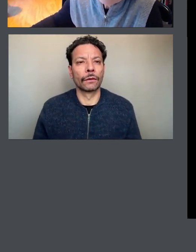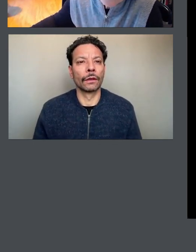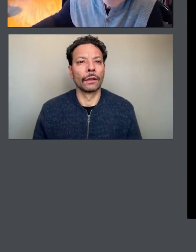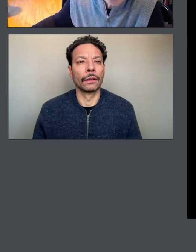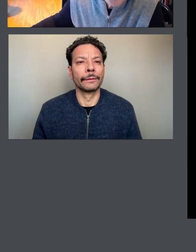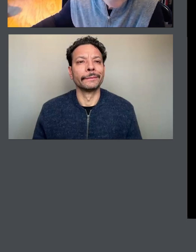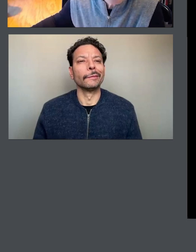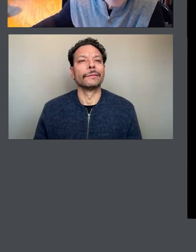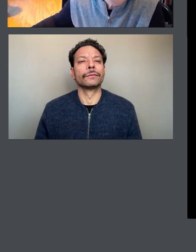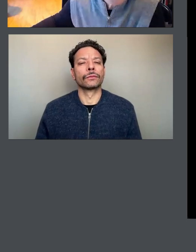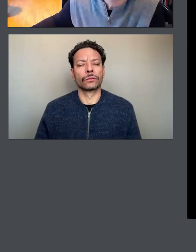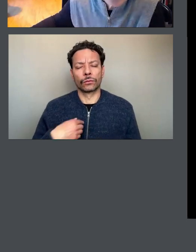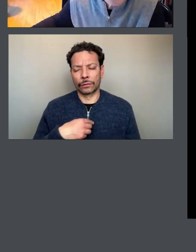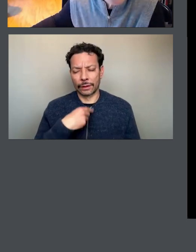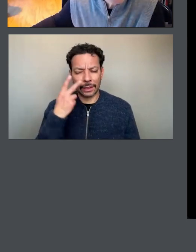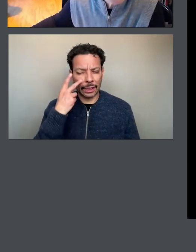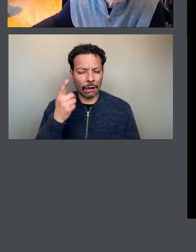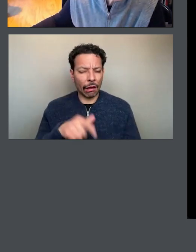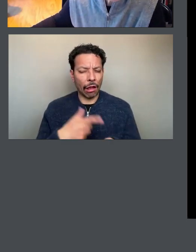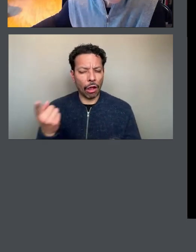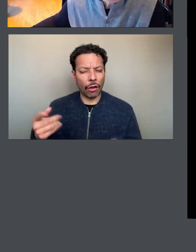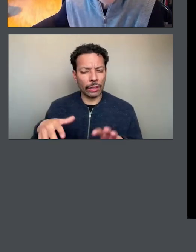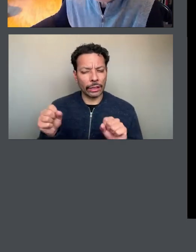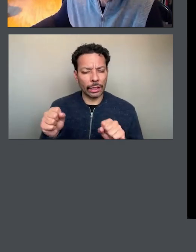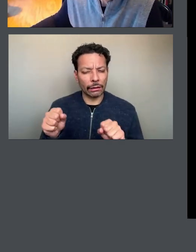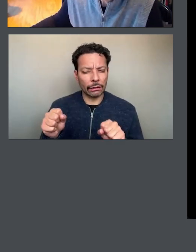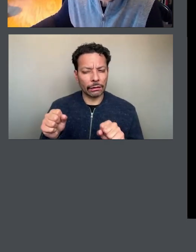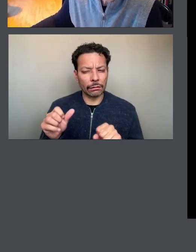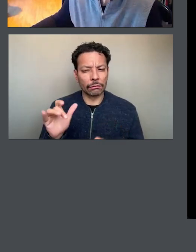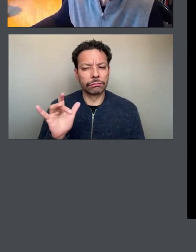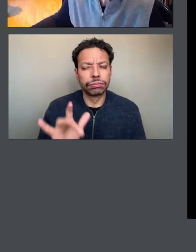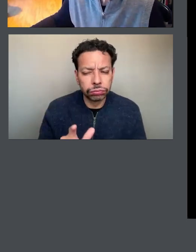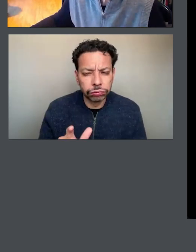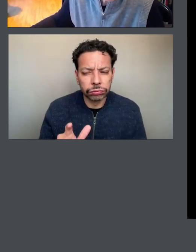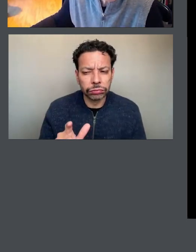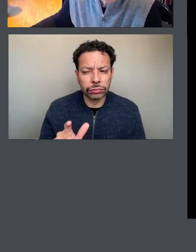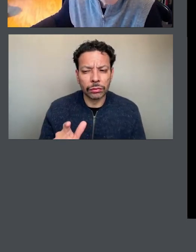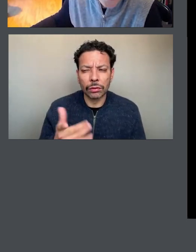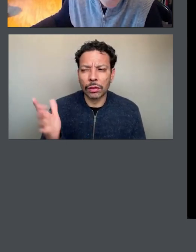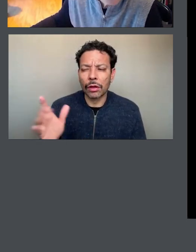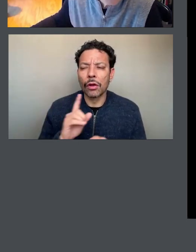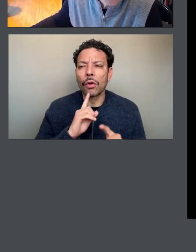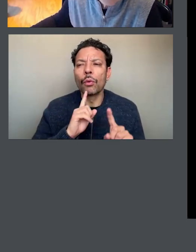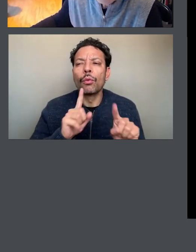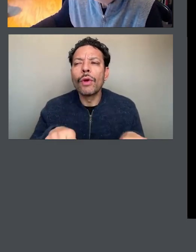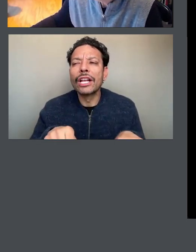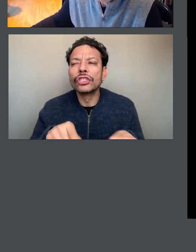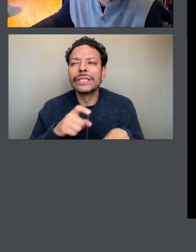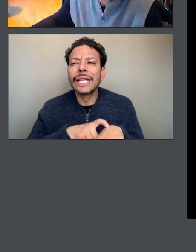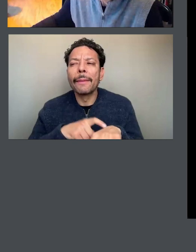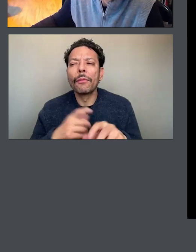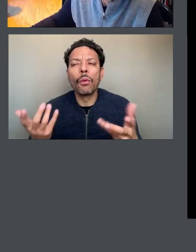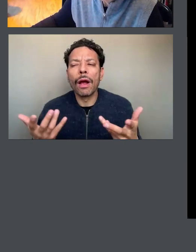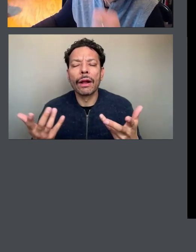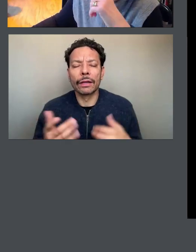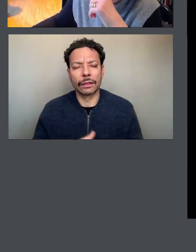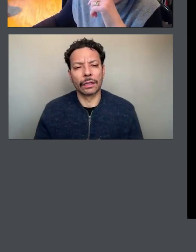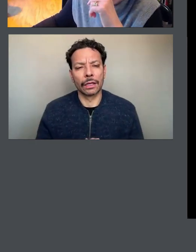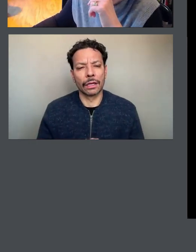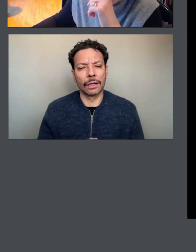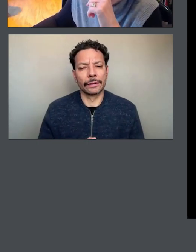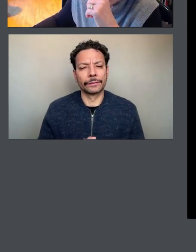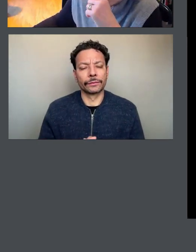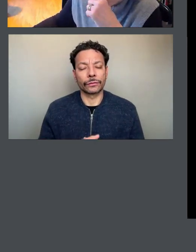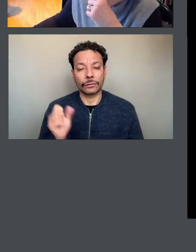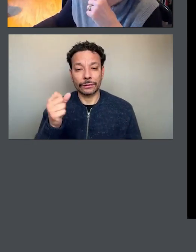And we measured how long it took them to push that button. What was their reaction time? And as you can